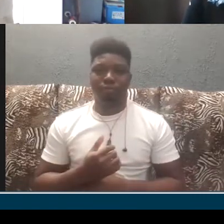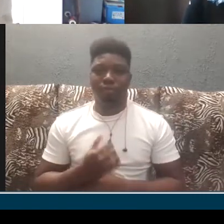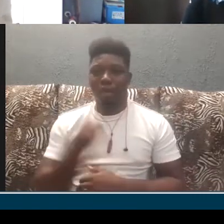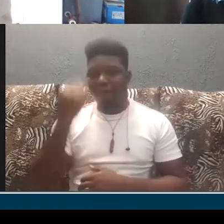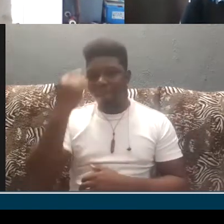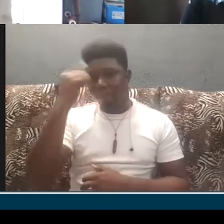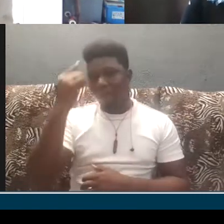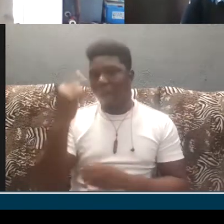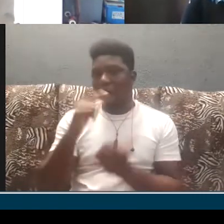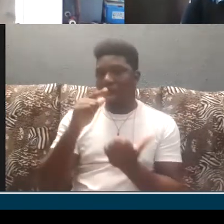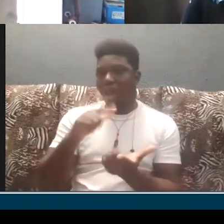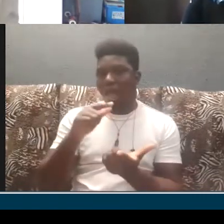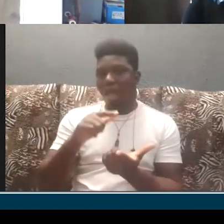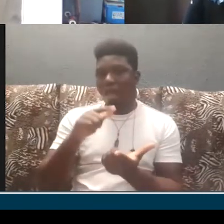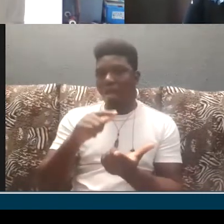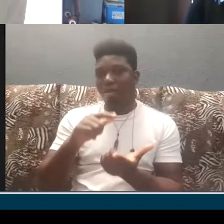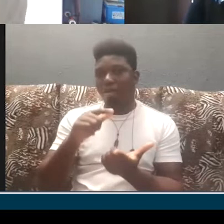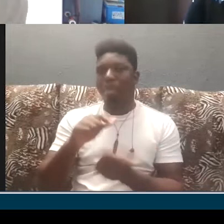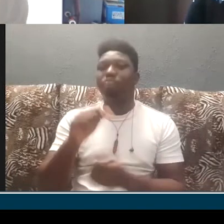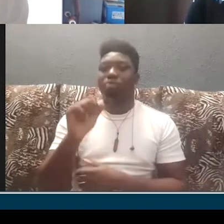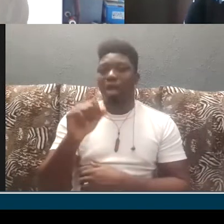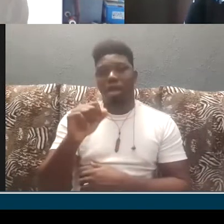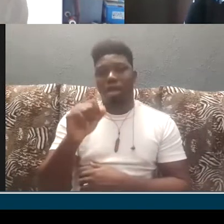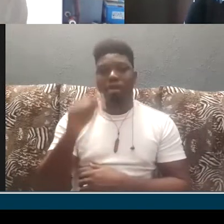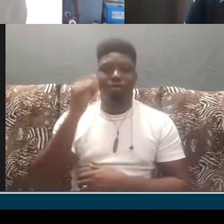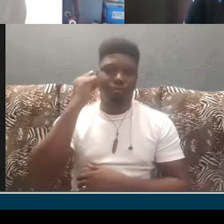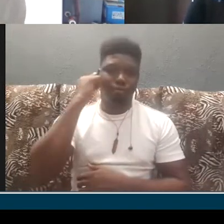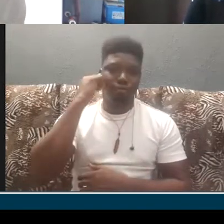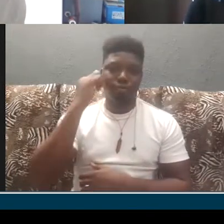yes. Yeah. And